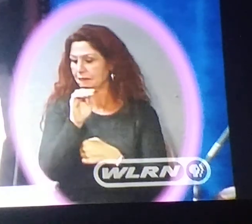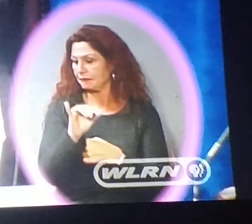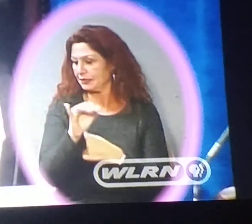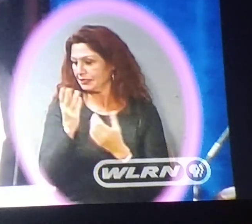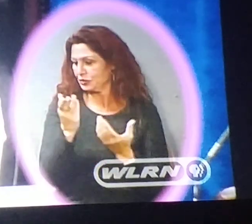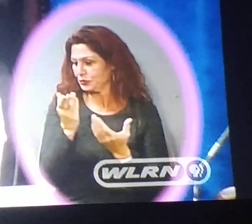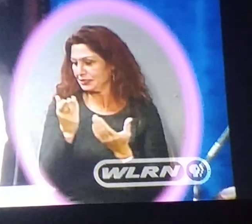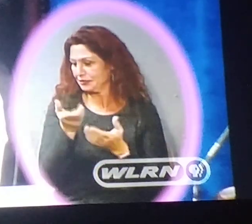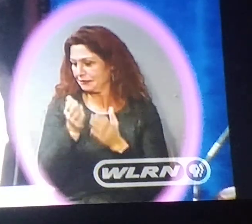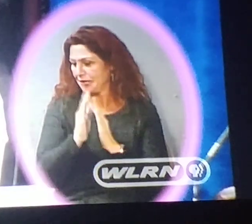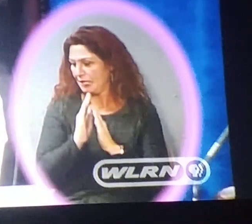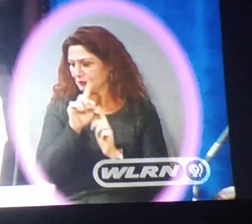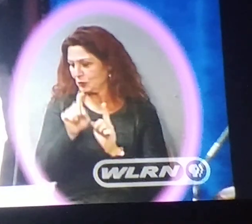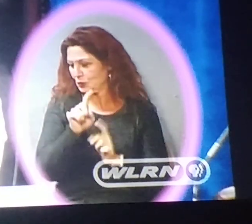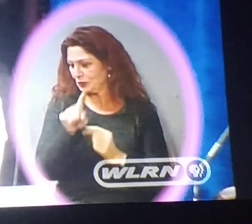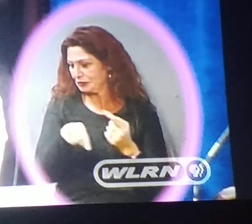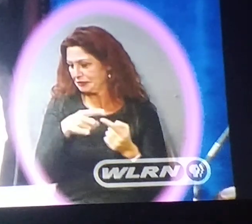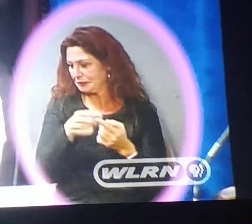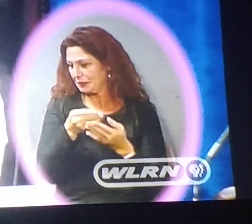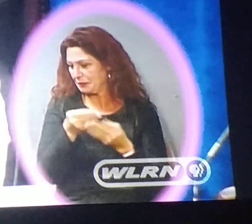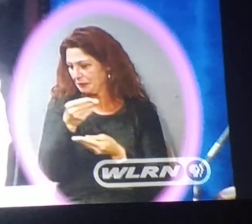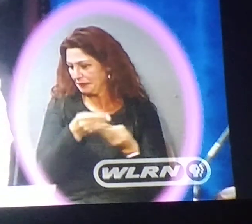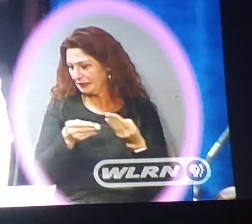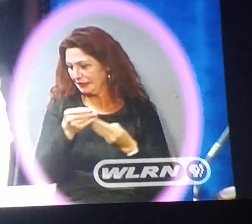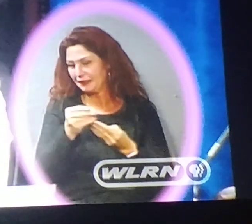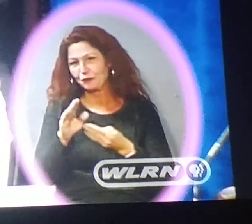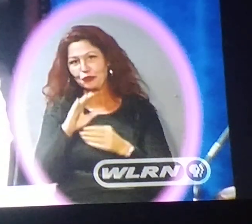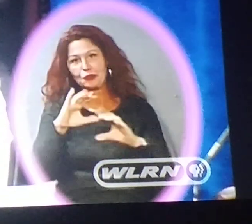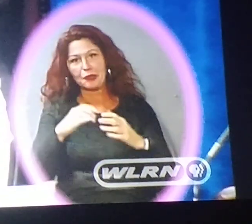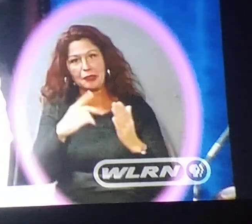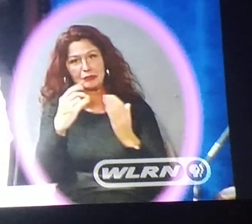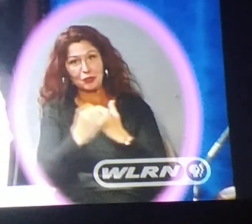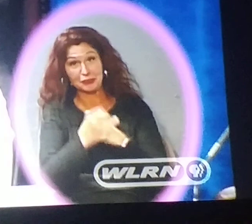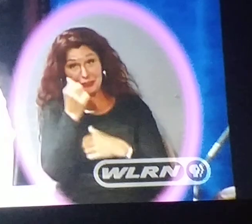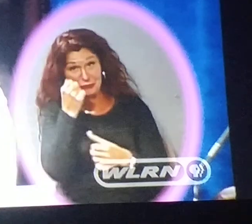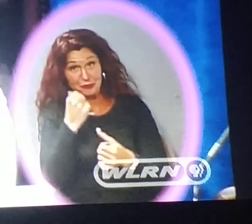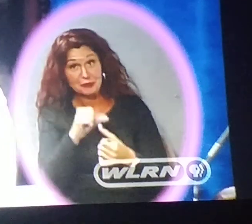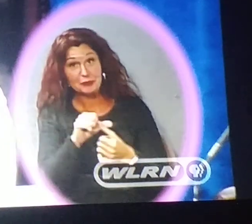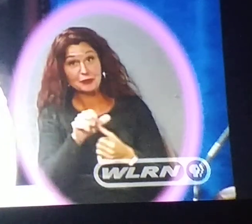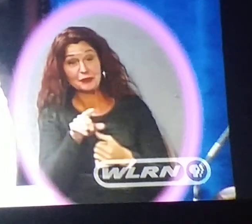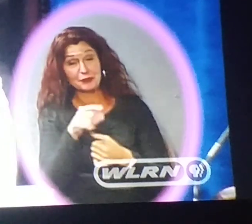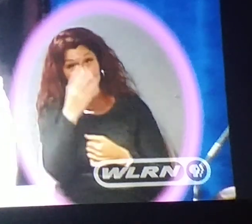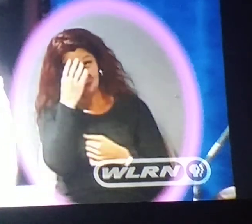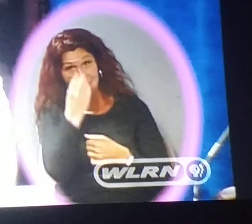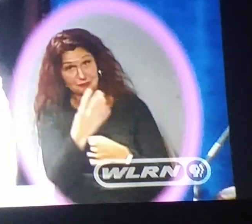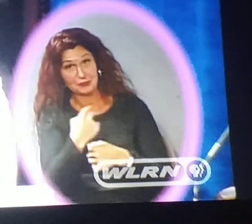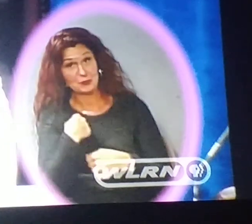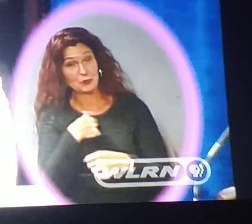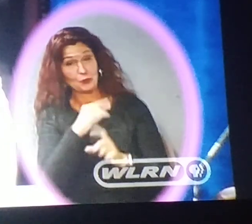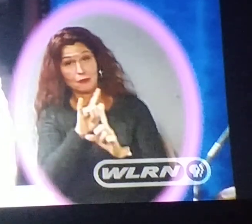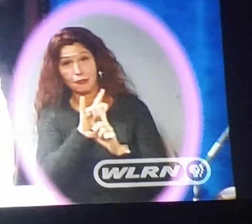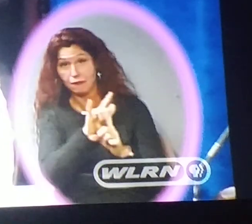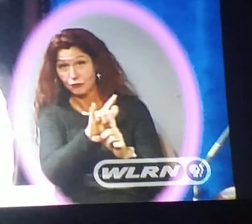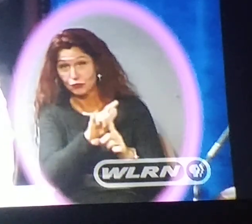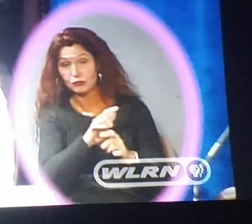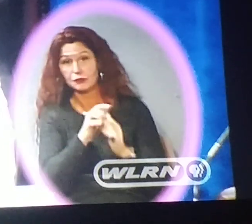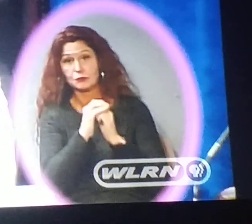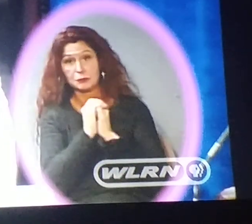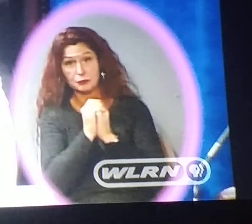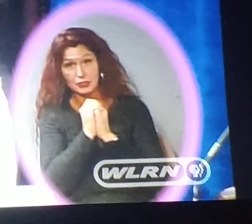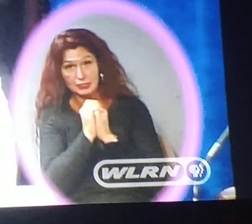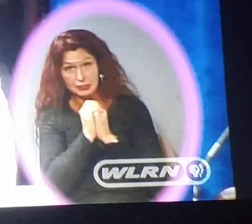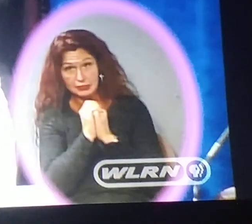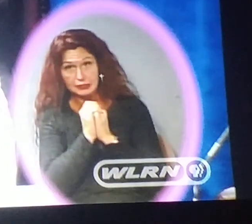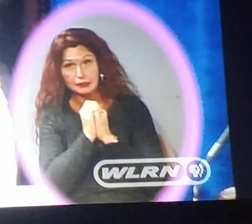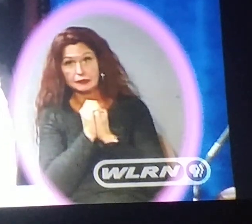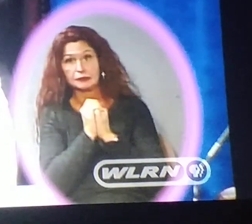budget questions with the help of Mr. Seibert for her class project. So tell her we love her, that we're praying for her, that